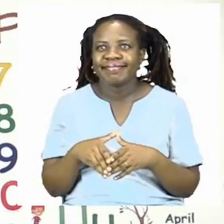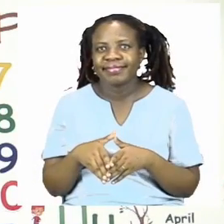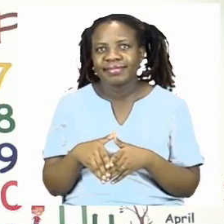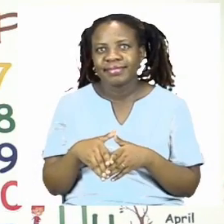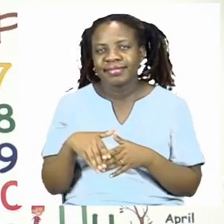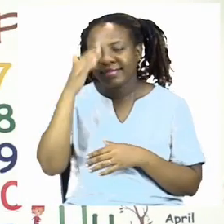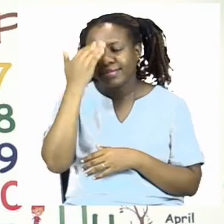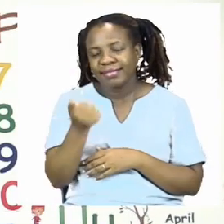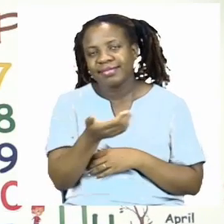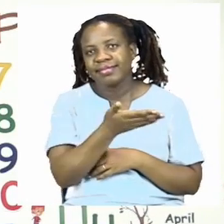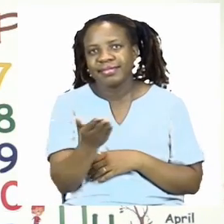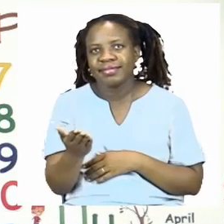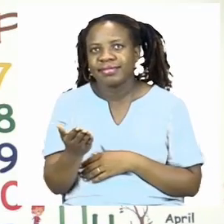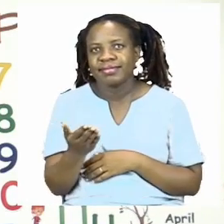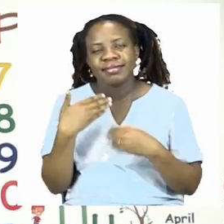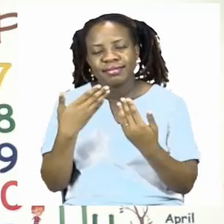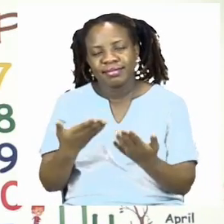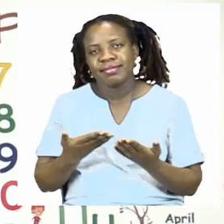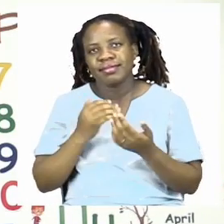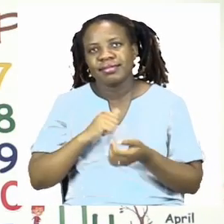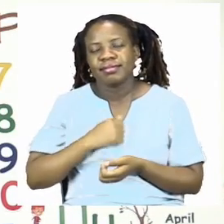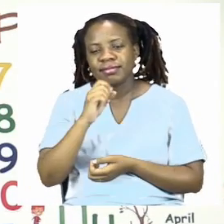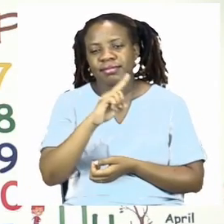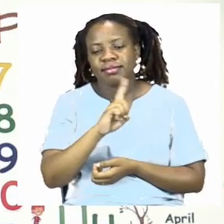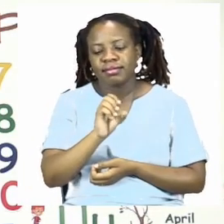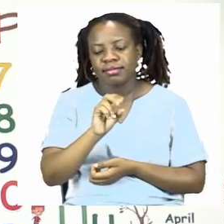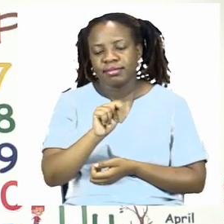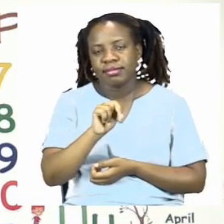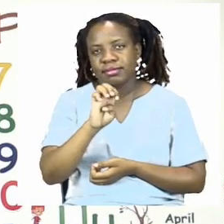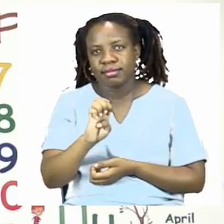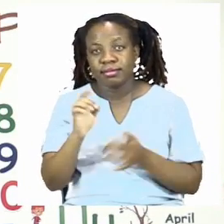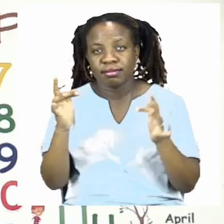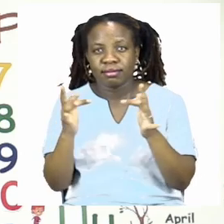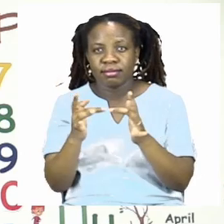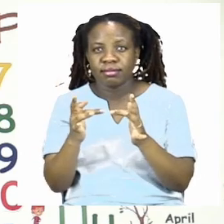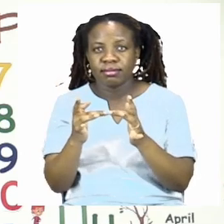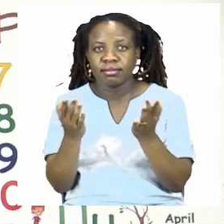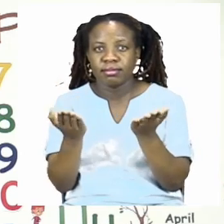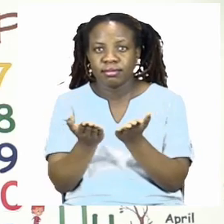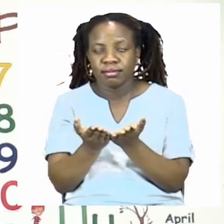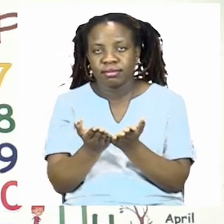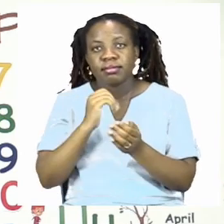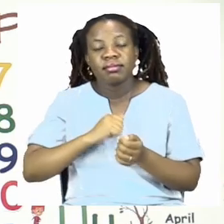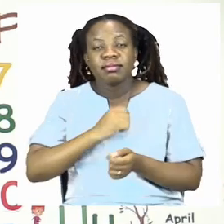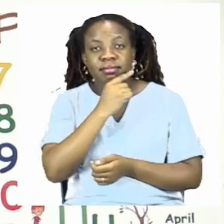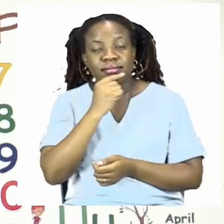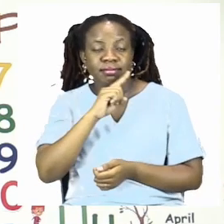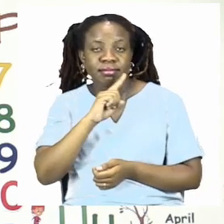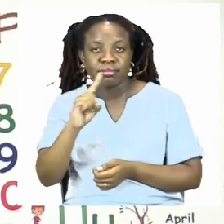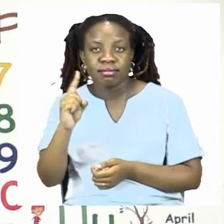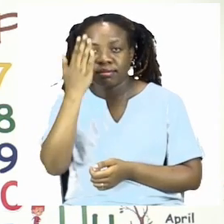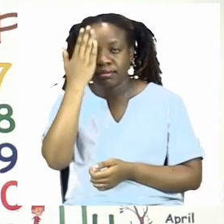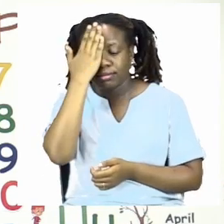Good day, everyone. Welcome to My Zone Online School. My name is Teacher Hartung, and our